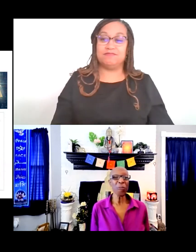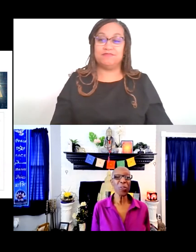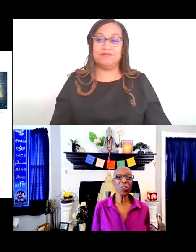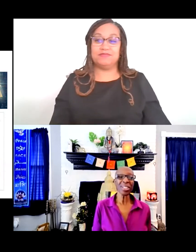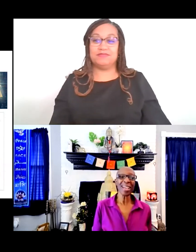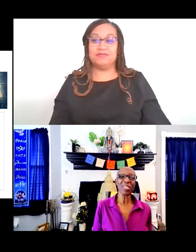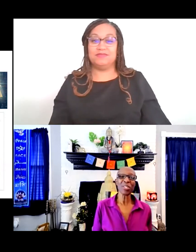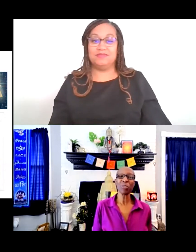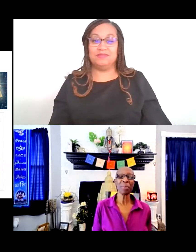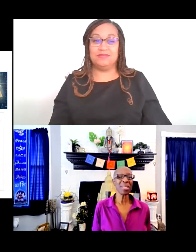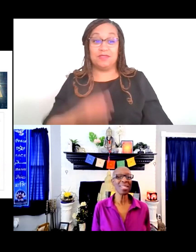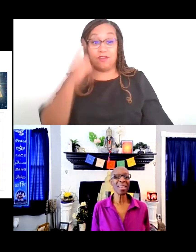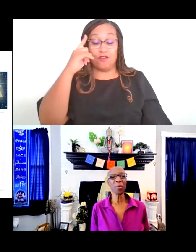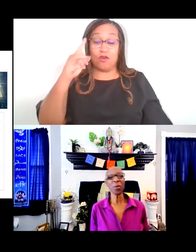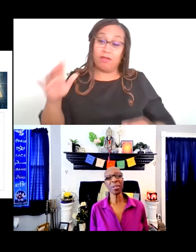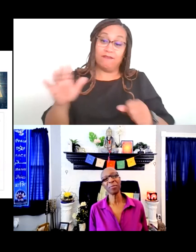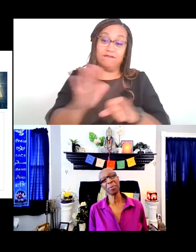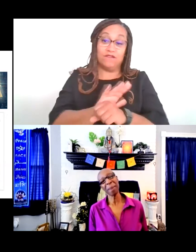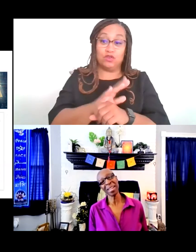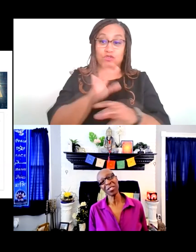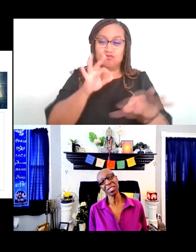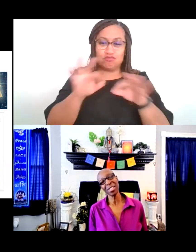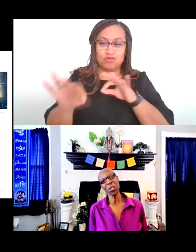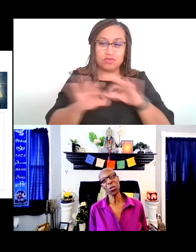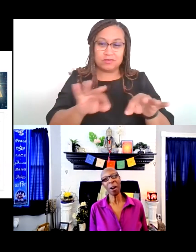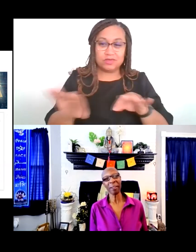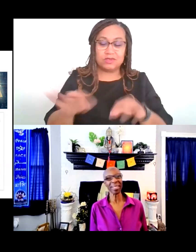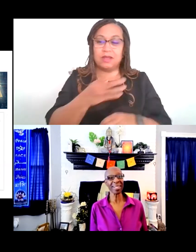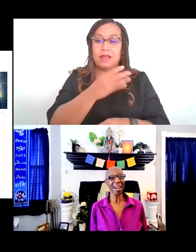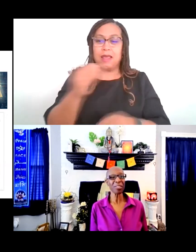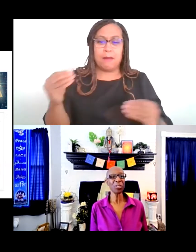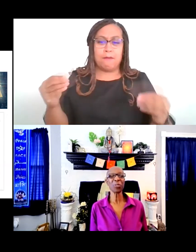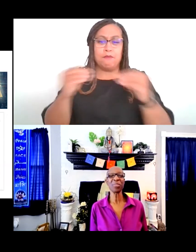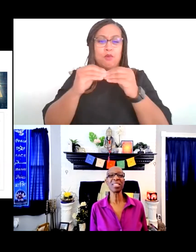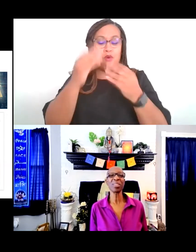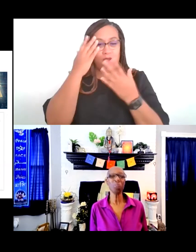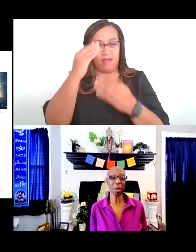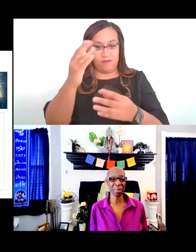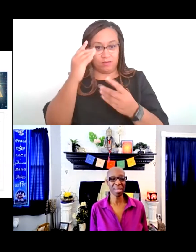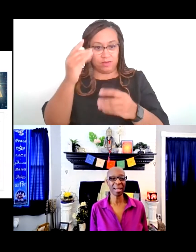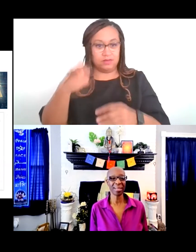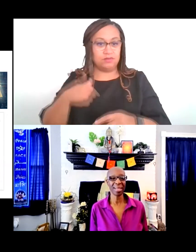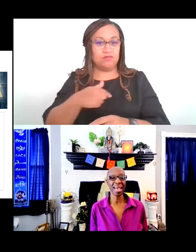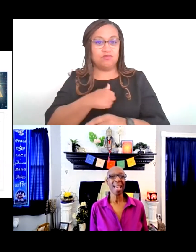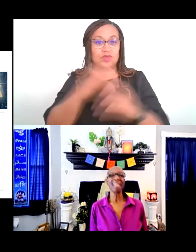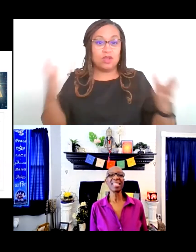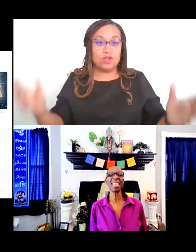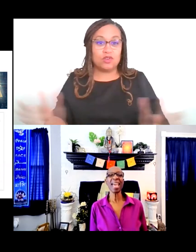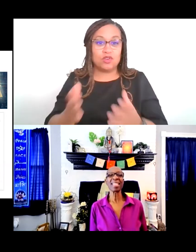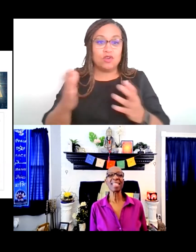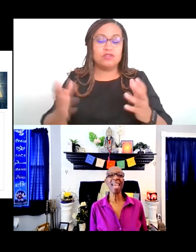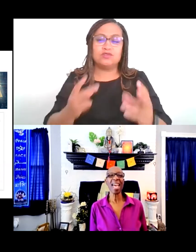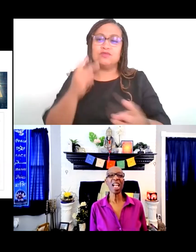For the full class descriptions and more information, you are encouraged to visit the website,